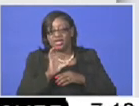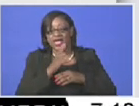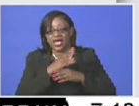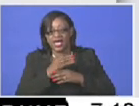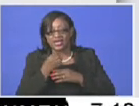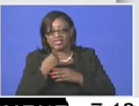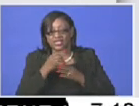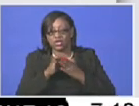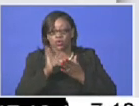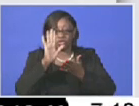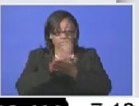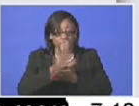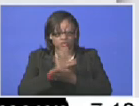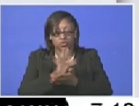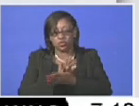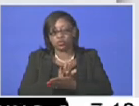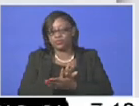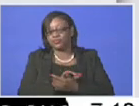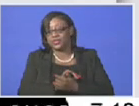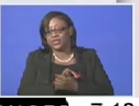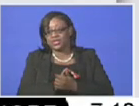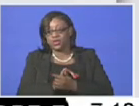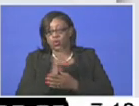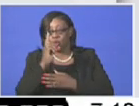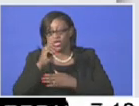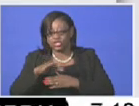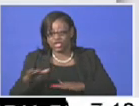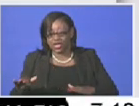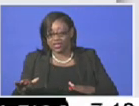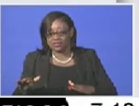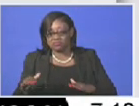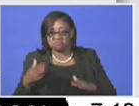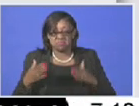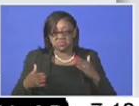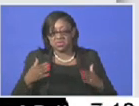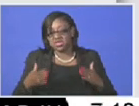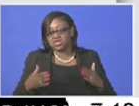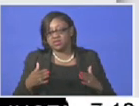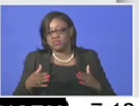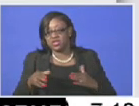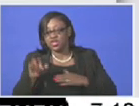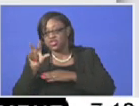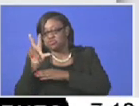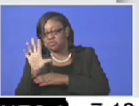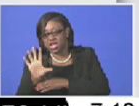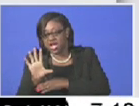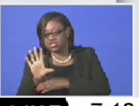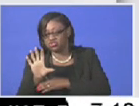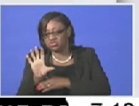monthly preschool or kindergarten expenses for one child can reportedly run you into